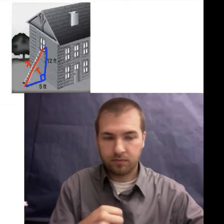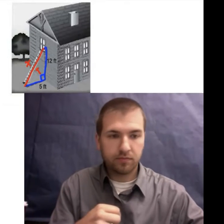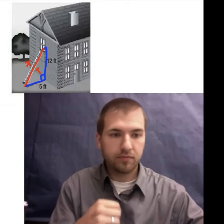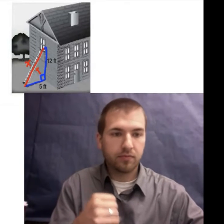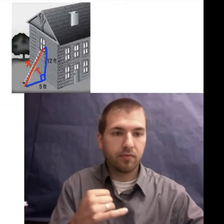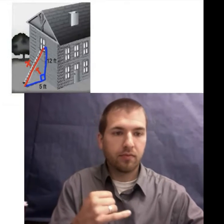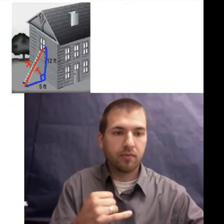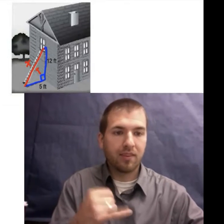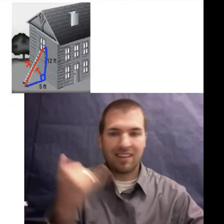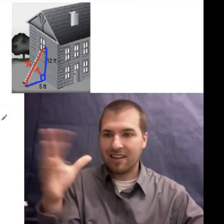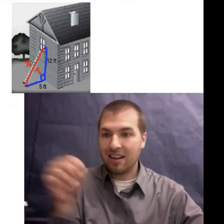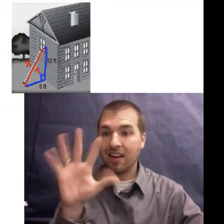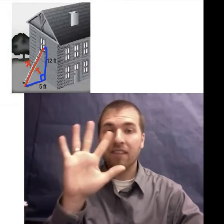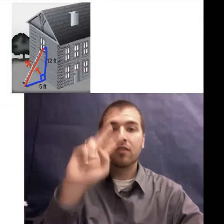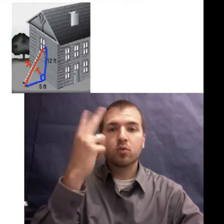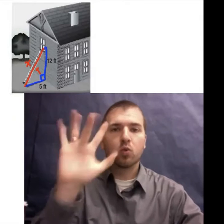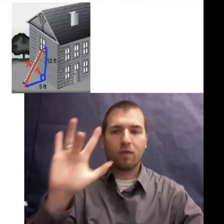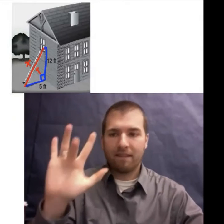So we're going to have that be x.